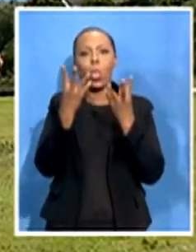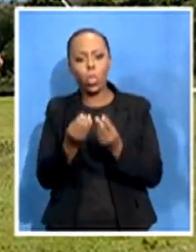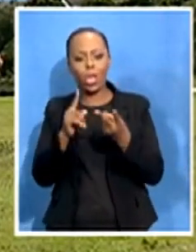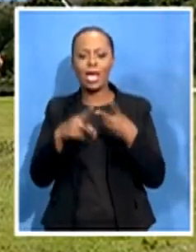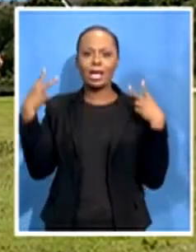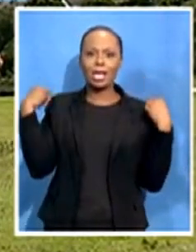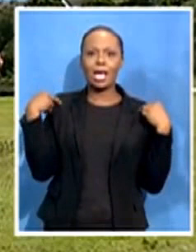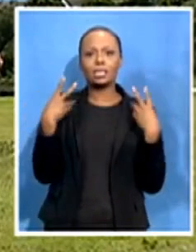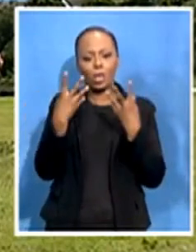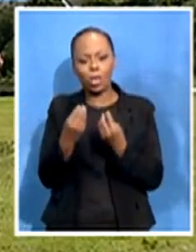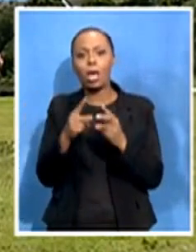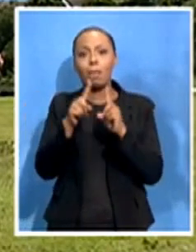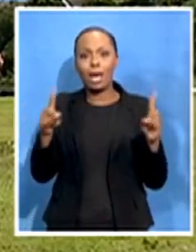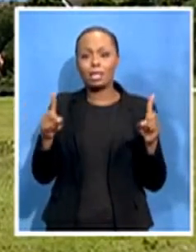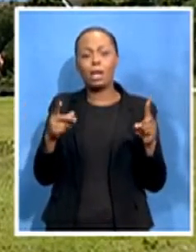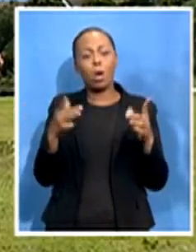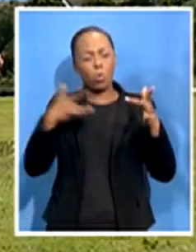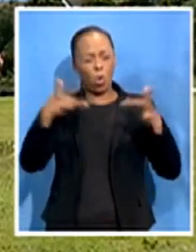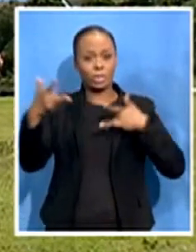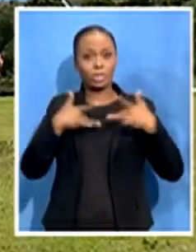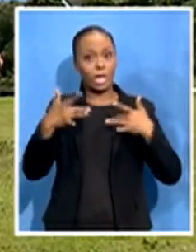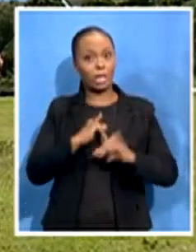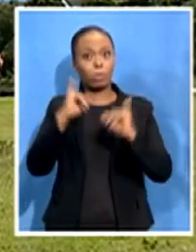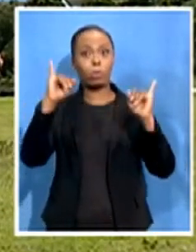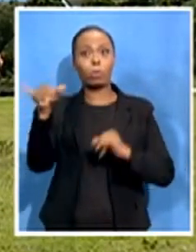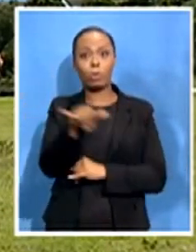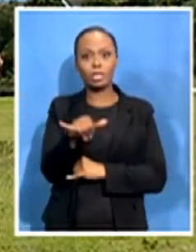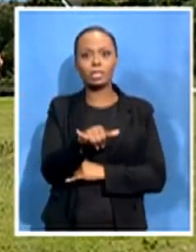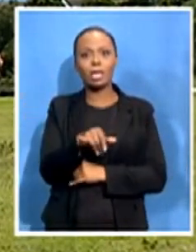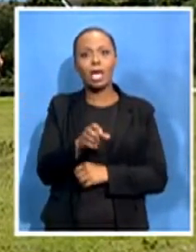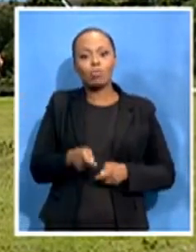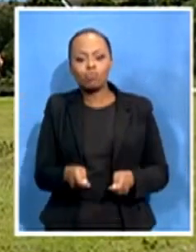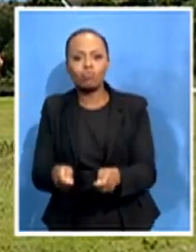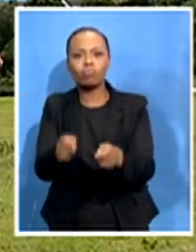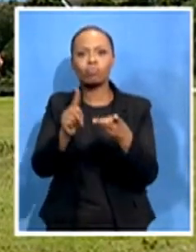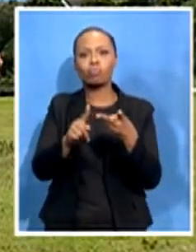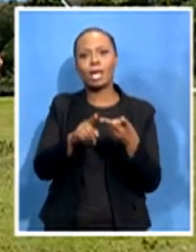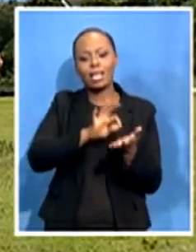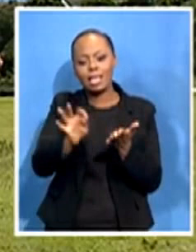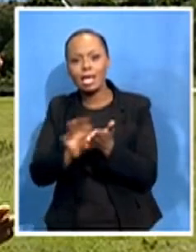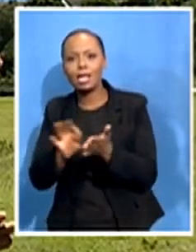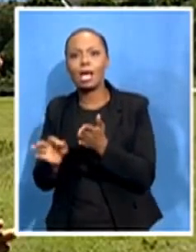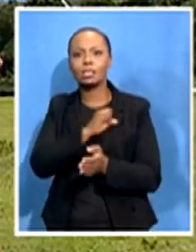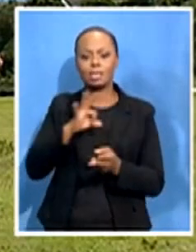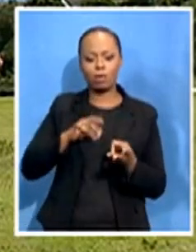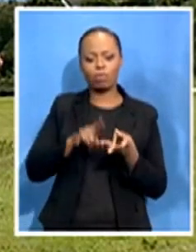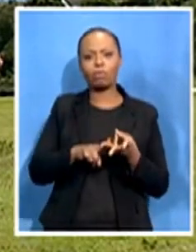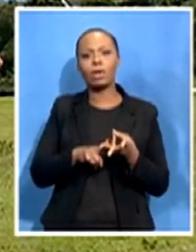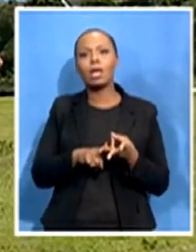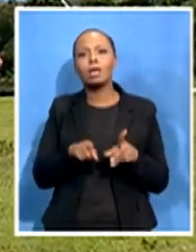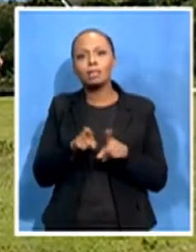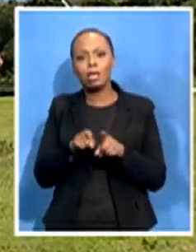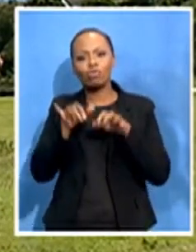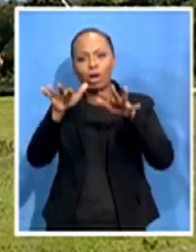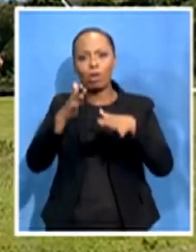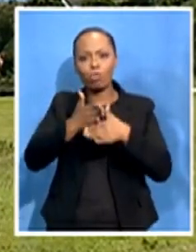porters and cleaning staff and general workers as well. He then went to talk about the issue of availability of beds. You know, for the real part of this month, people